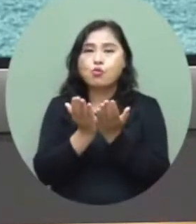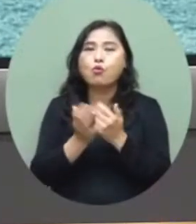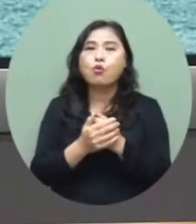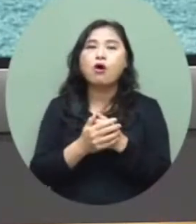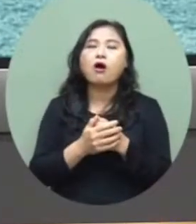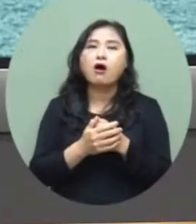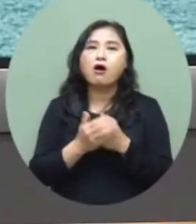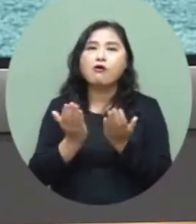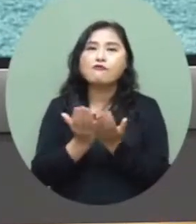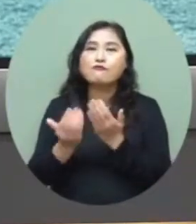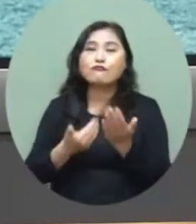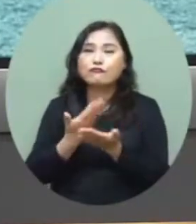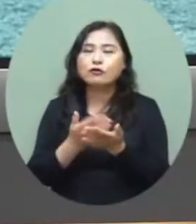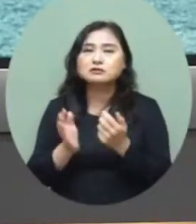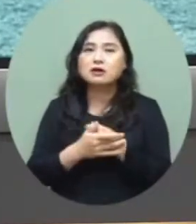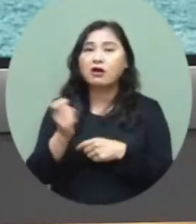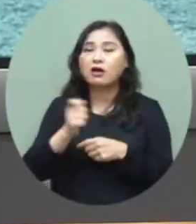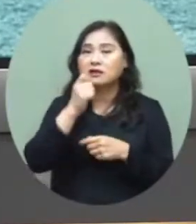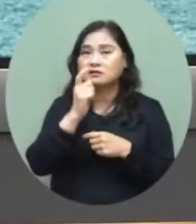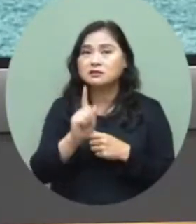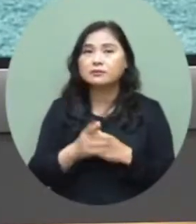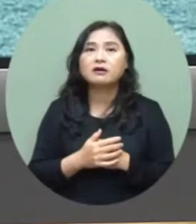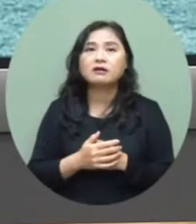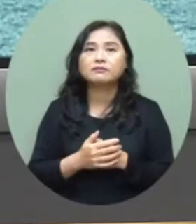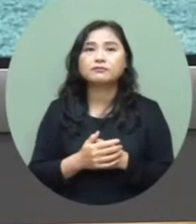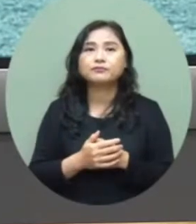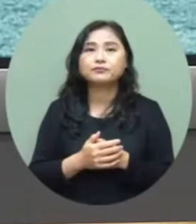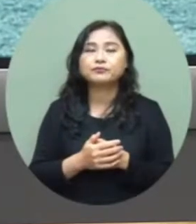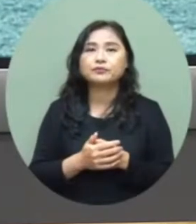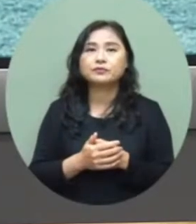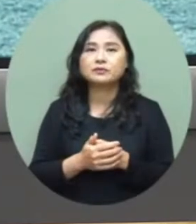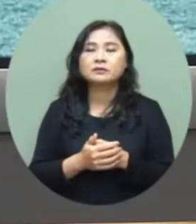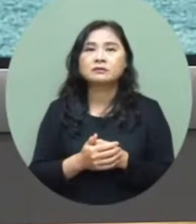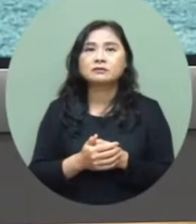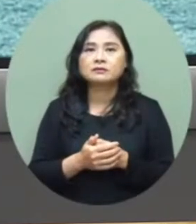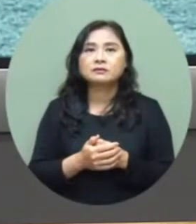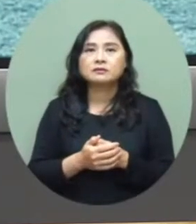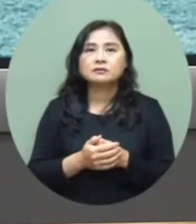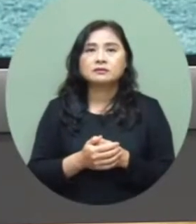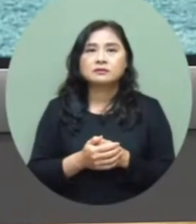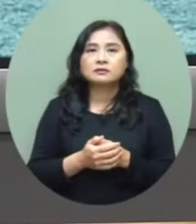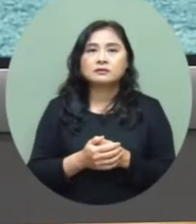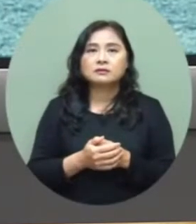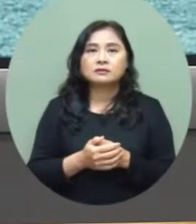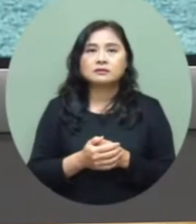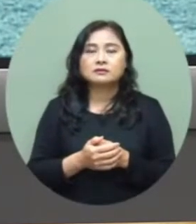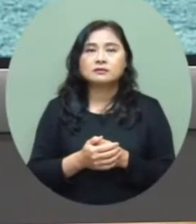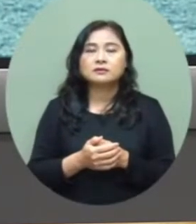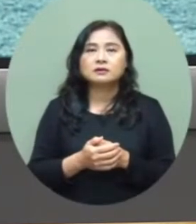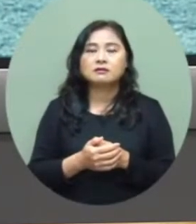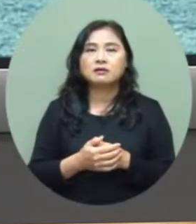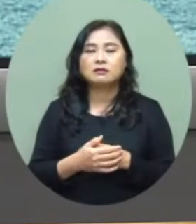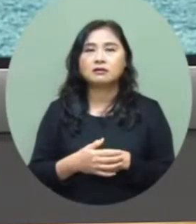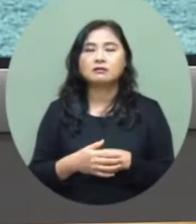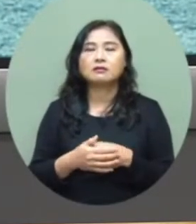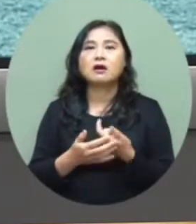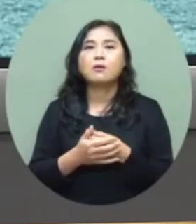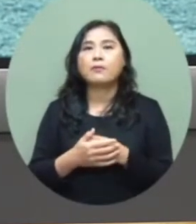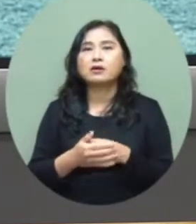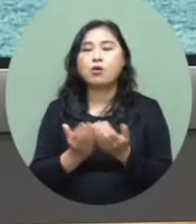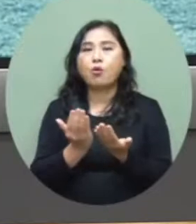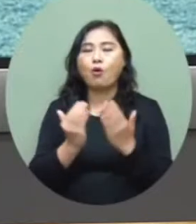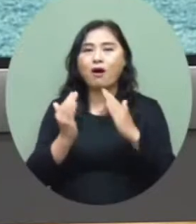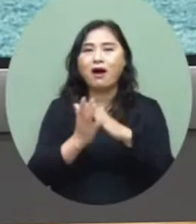relation to the latest instructions of doing tests when